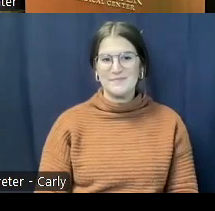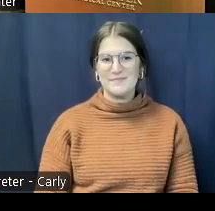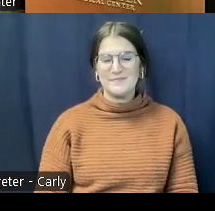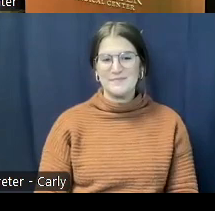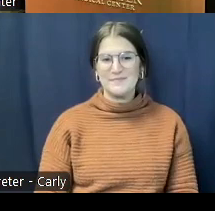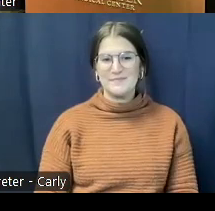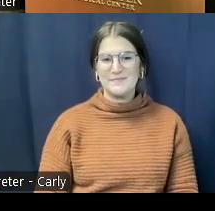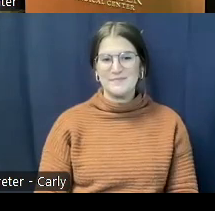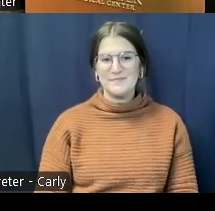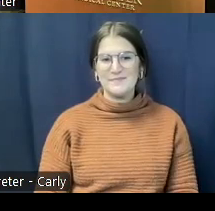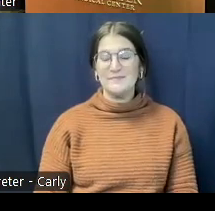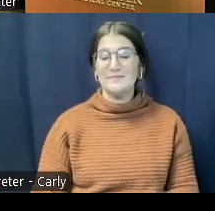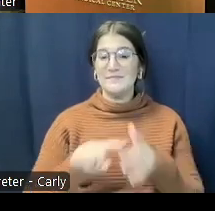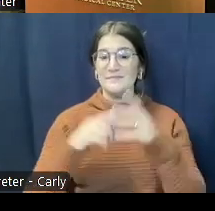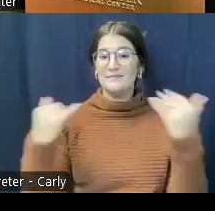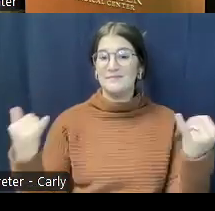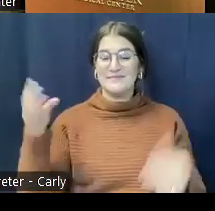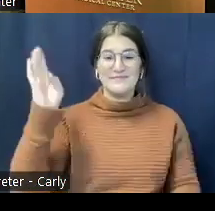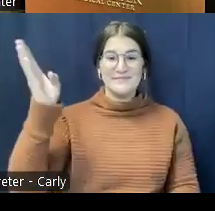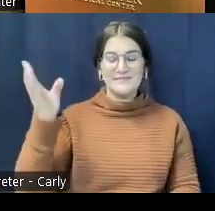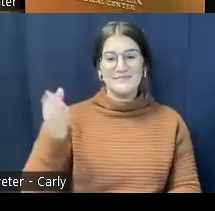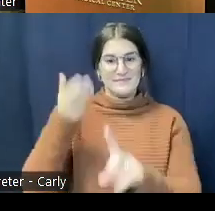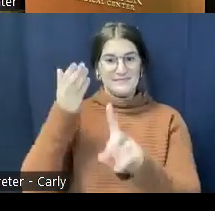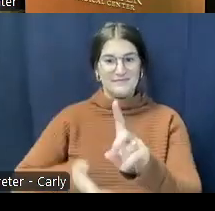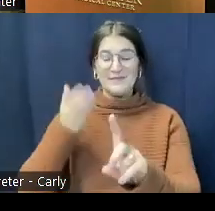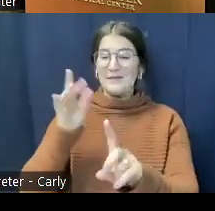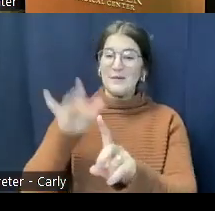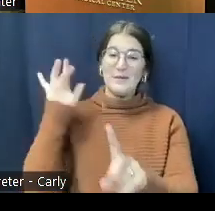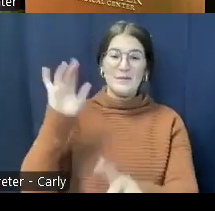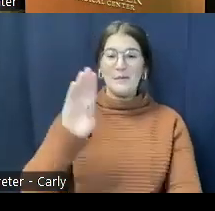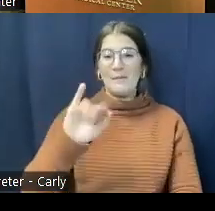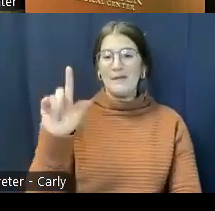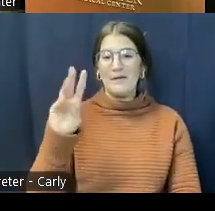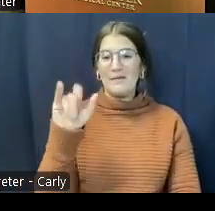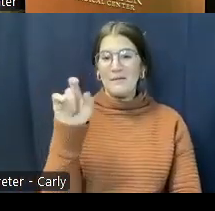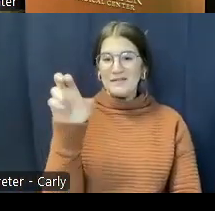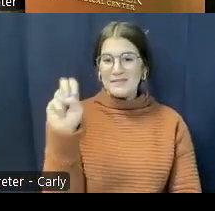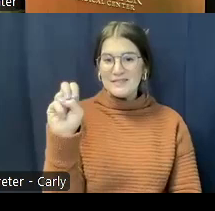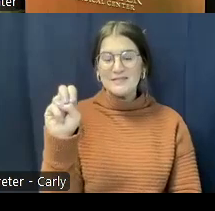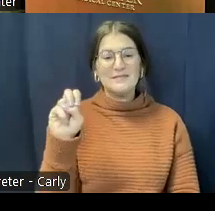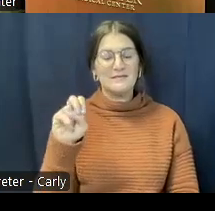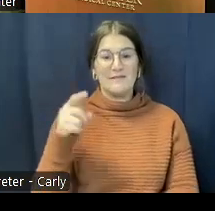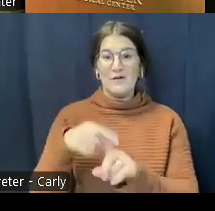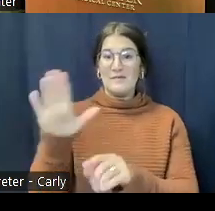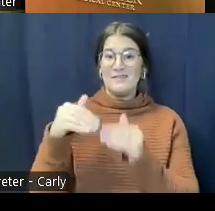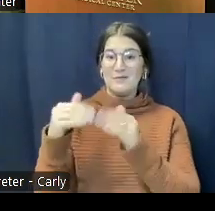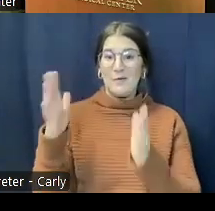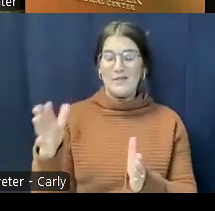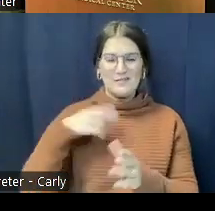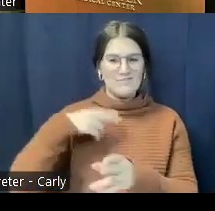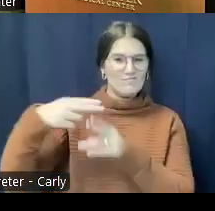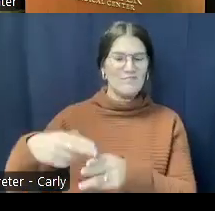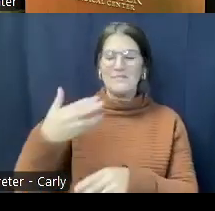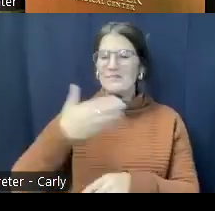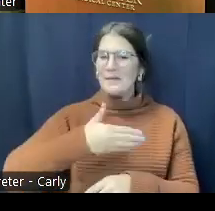that we initiate today with a talk by our own illustrious Bill Watson, who is considered by his Epilepsy Center colleagues as the